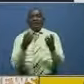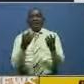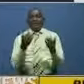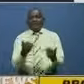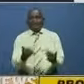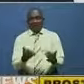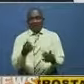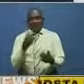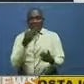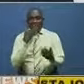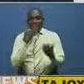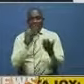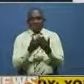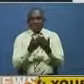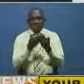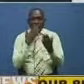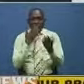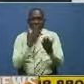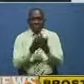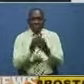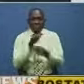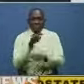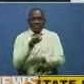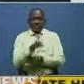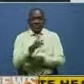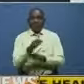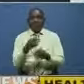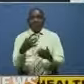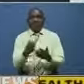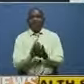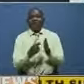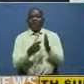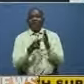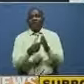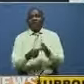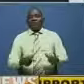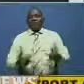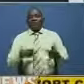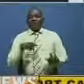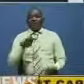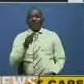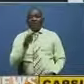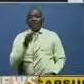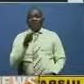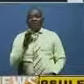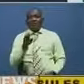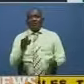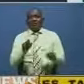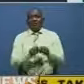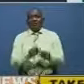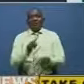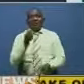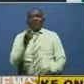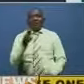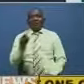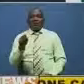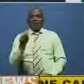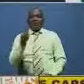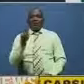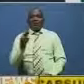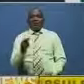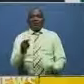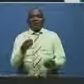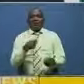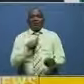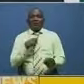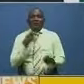Good evening. My name is Clara Mlano. You're live on GTV, GBC News, and DSTV on channel 278. And my